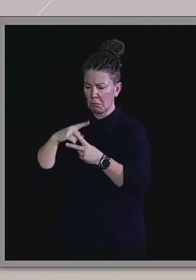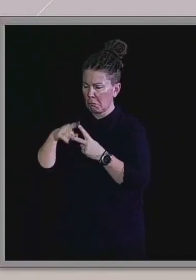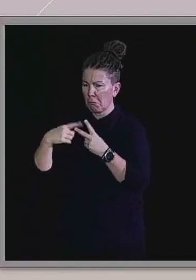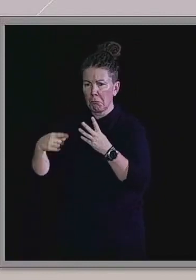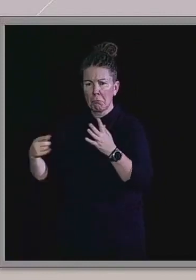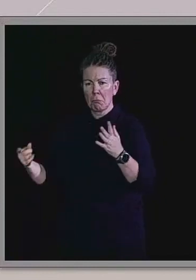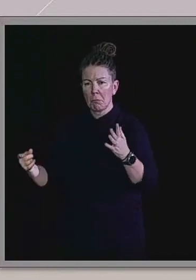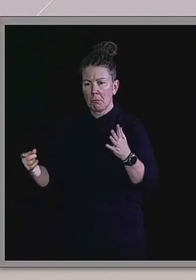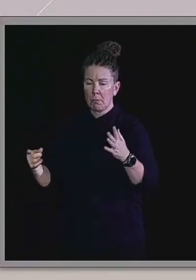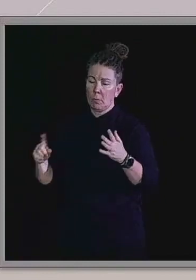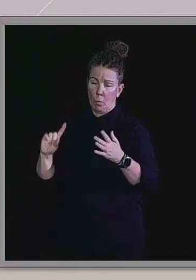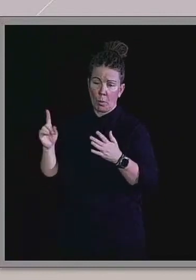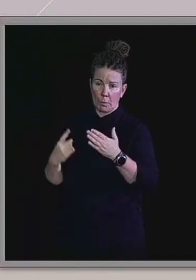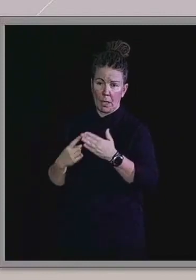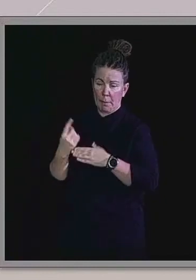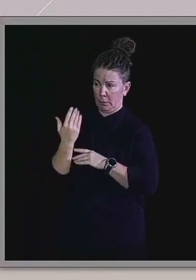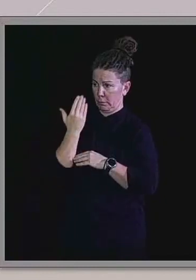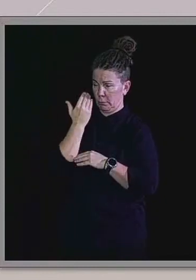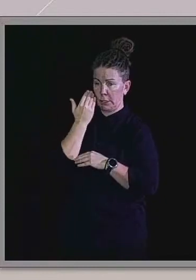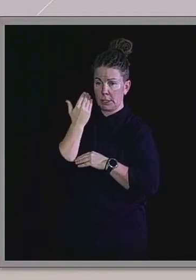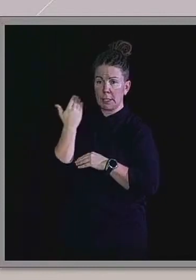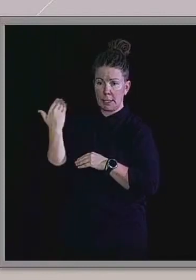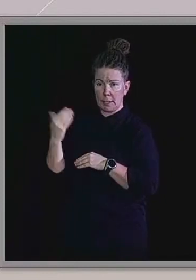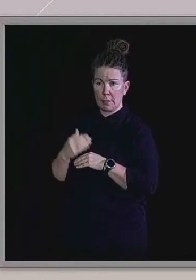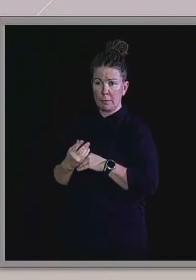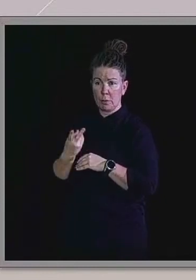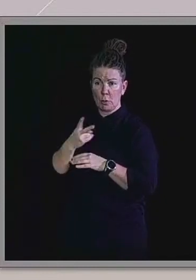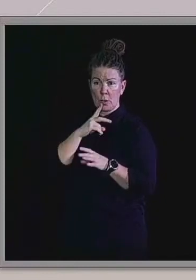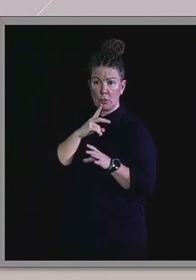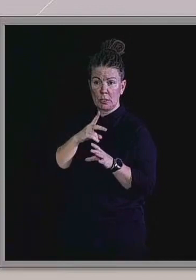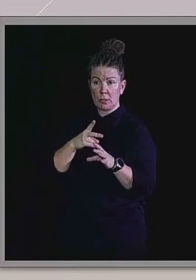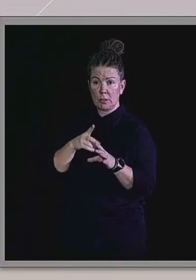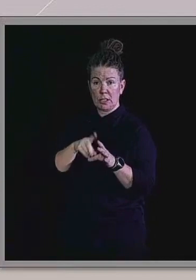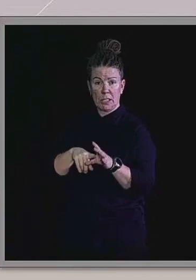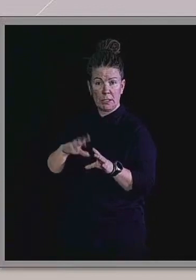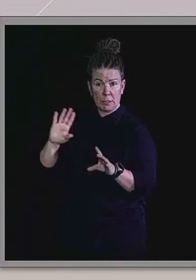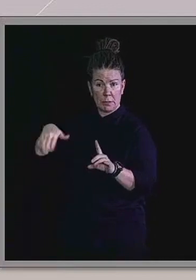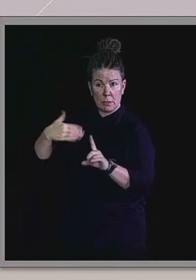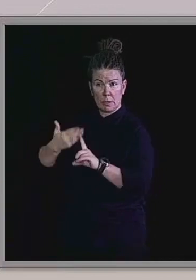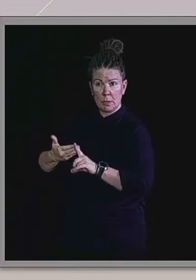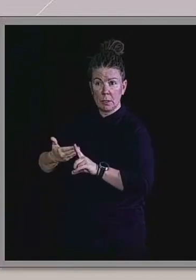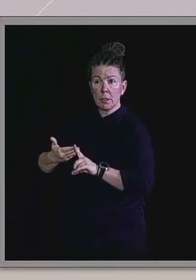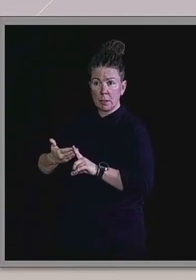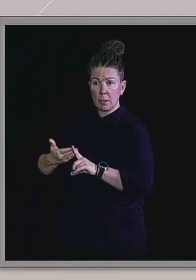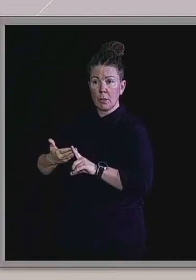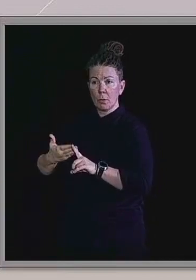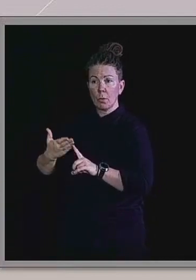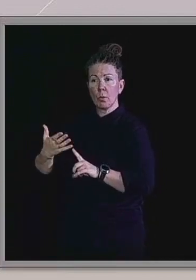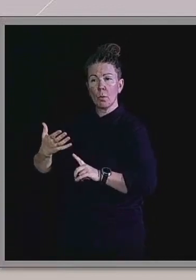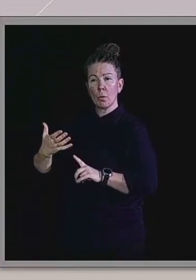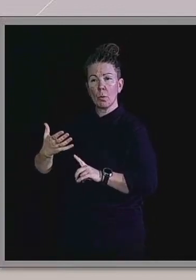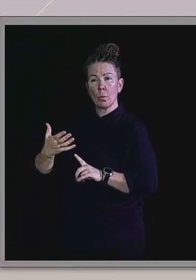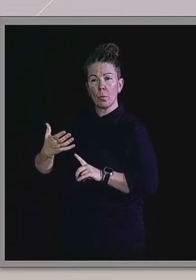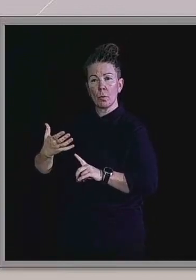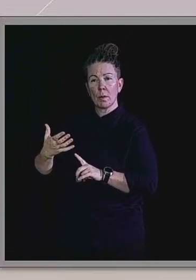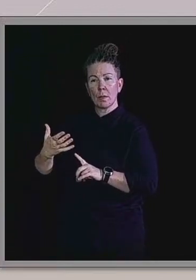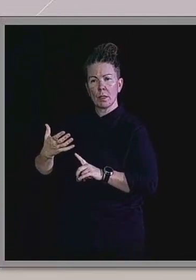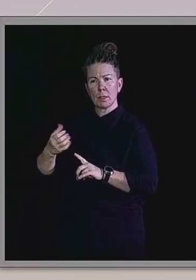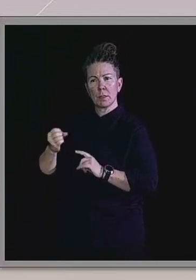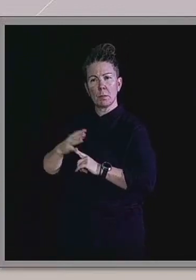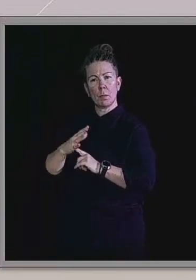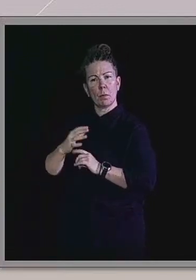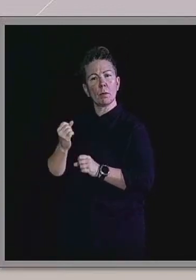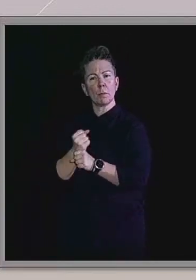last, or what's been happening there, over the 200 years. So we have to make sure that we don't